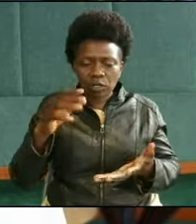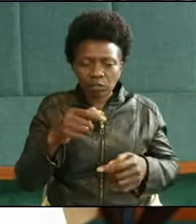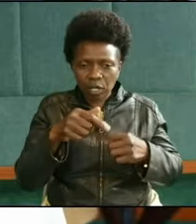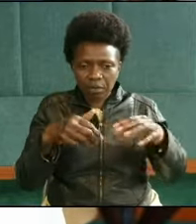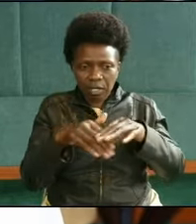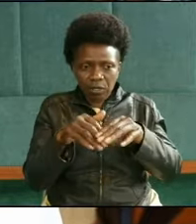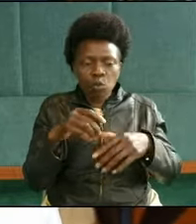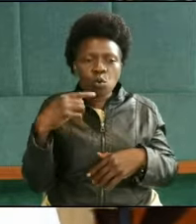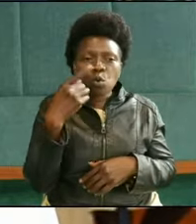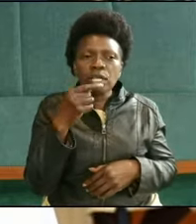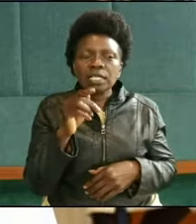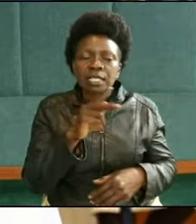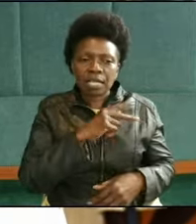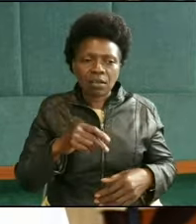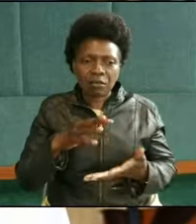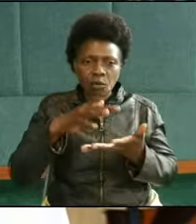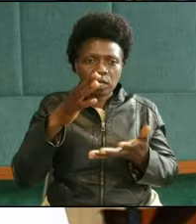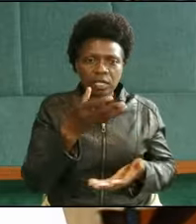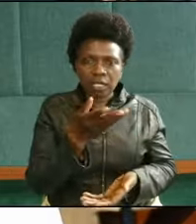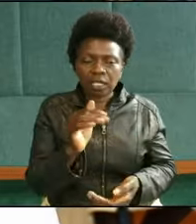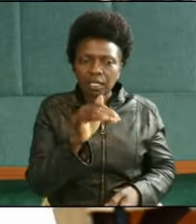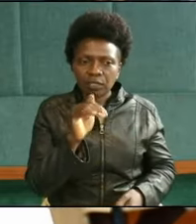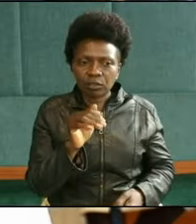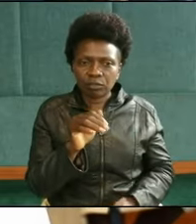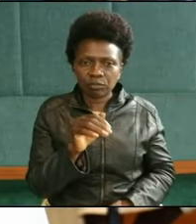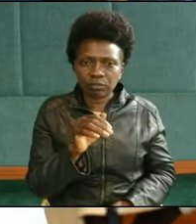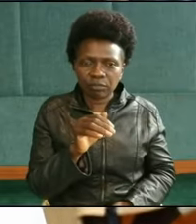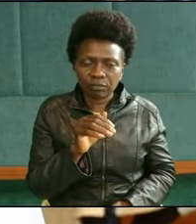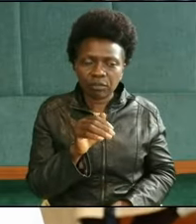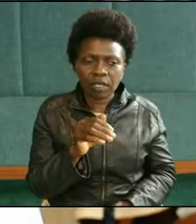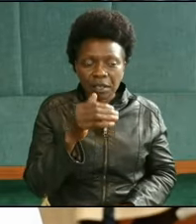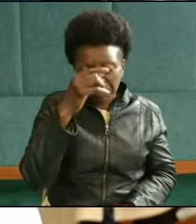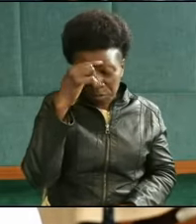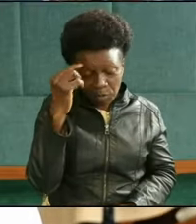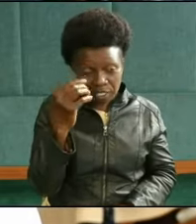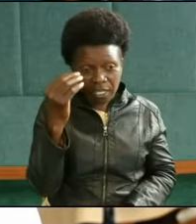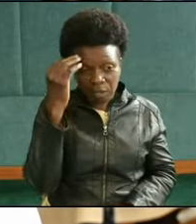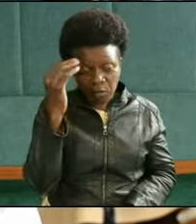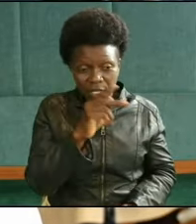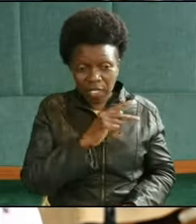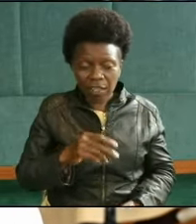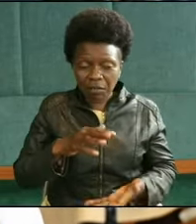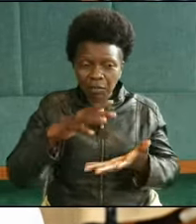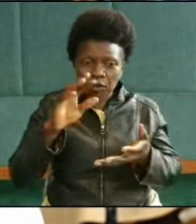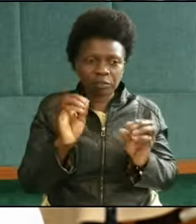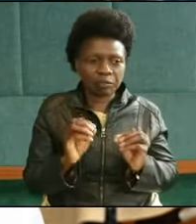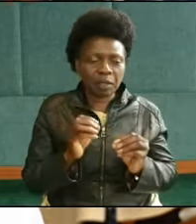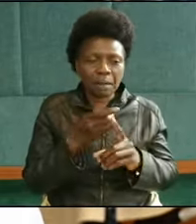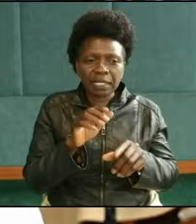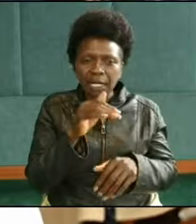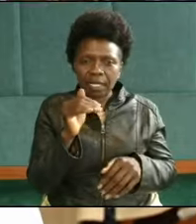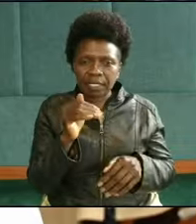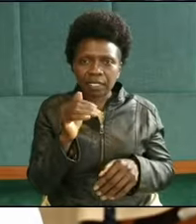this King of glory?" They are not asking because they don't know the King of glory. But they are asking so that